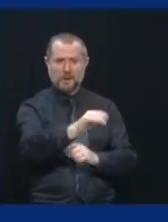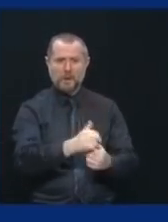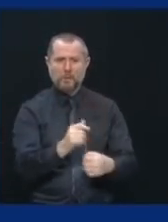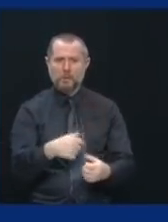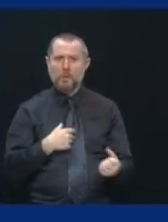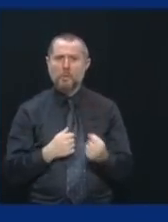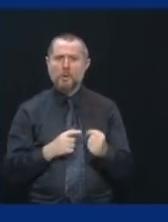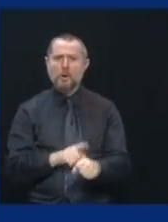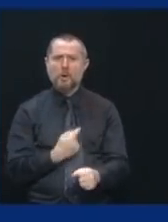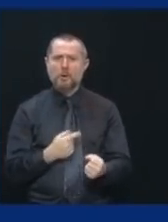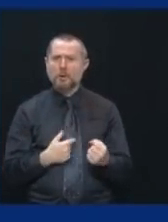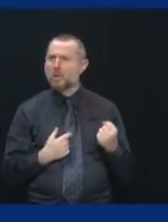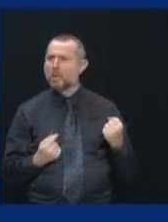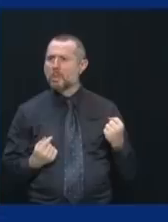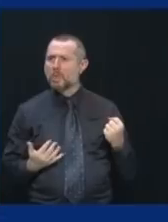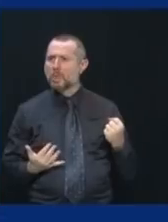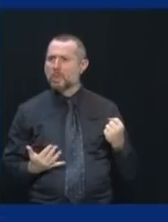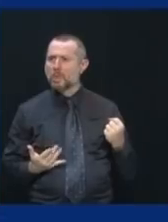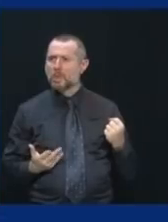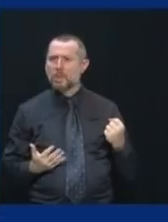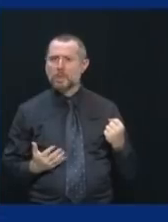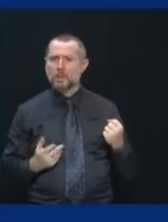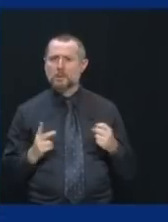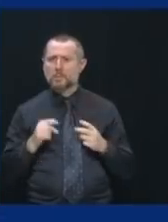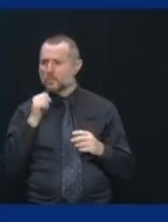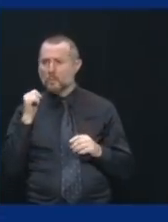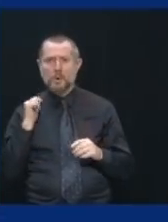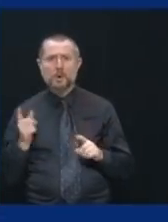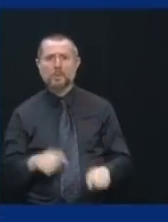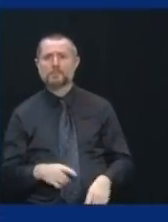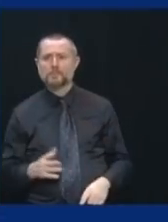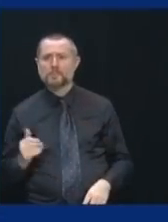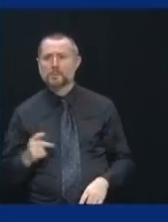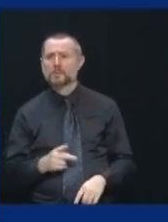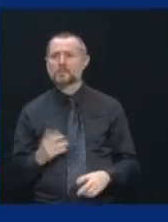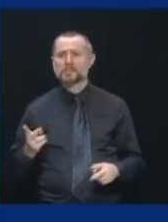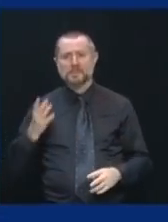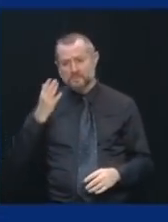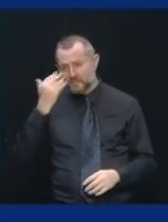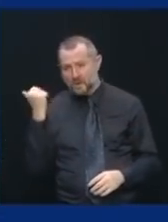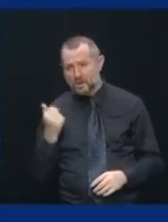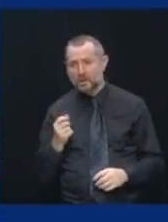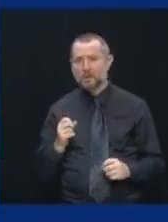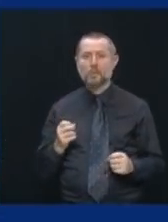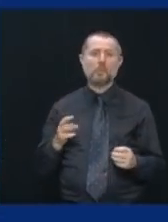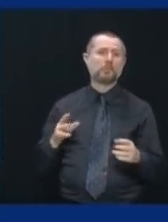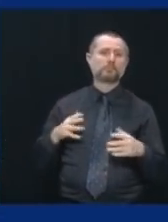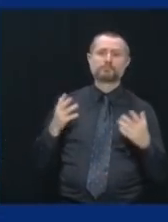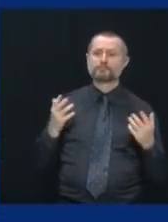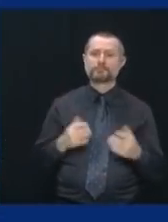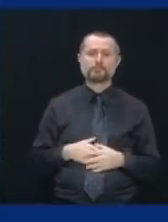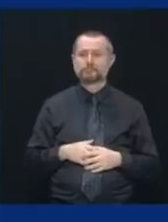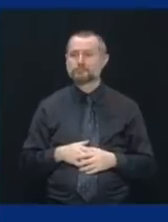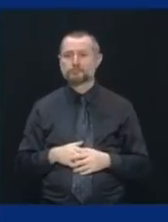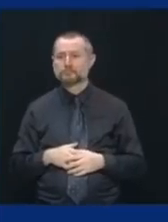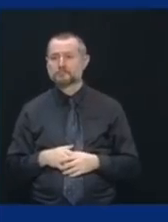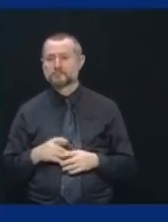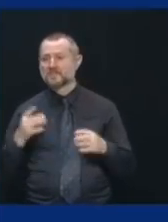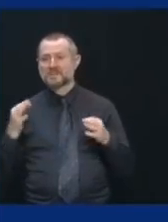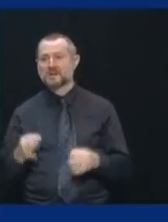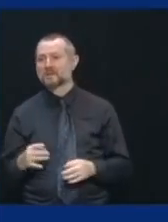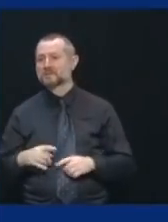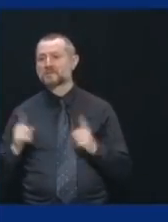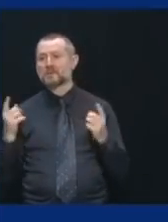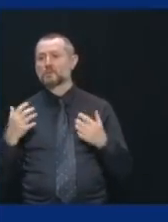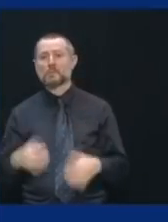the second dose? There'll be some people who don't come back, who forget, who just hear something else in the